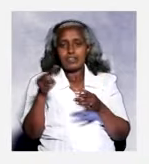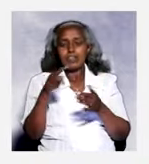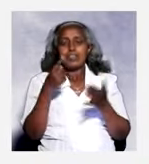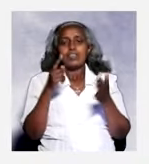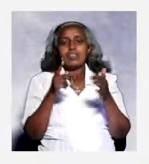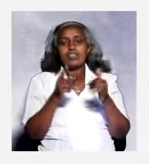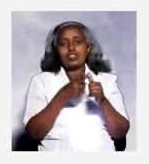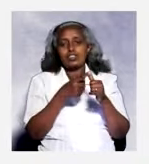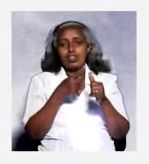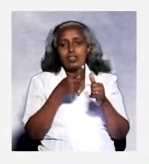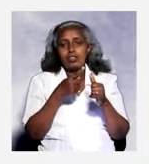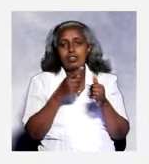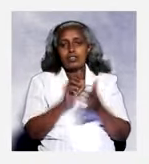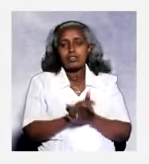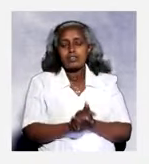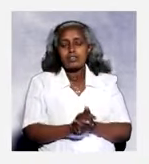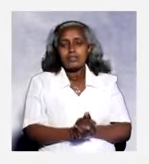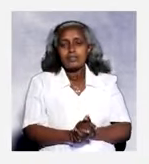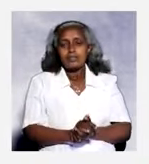Initial